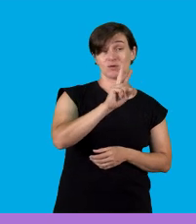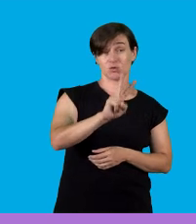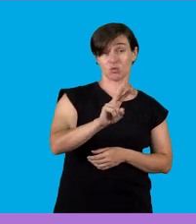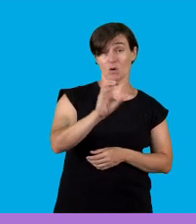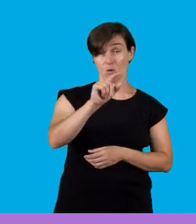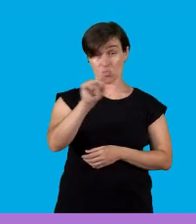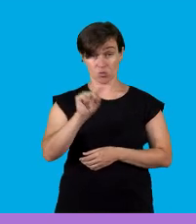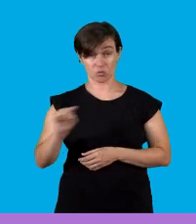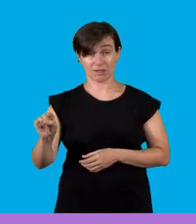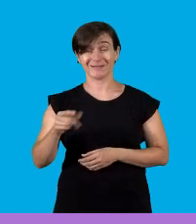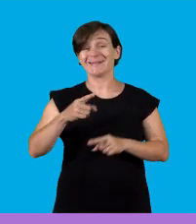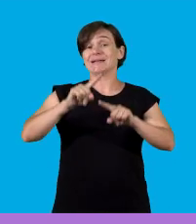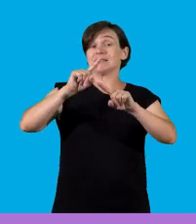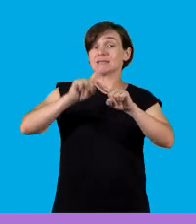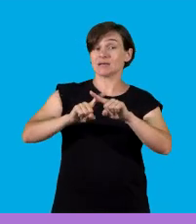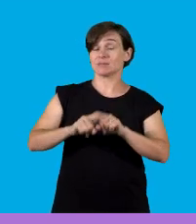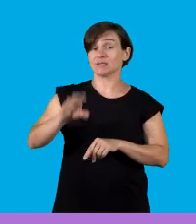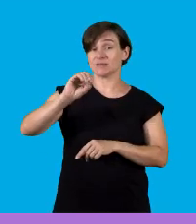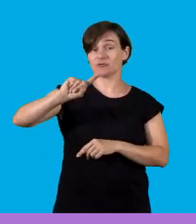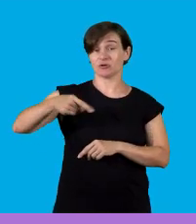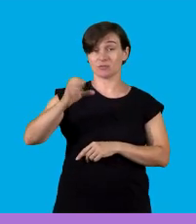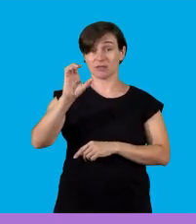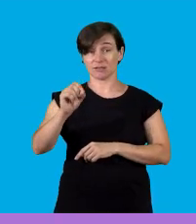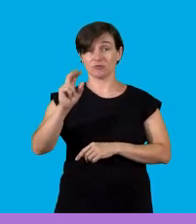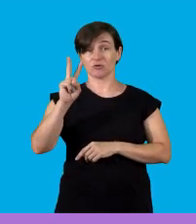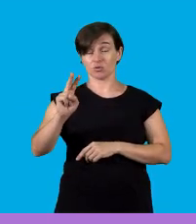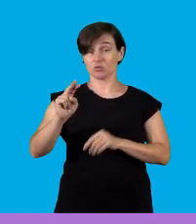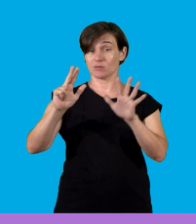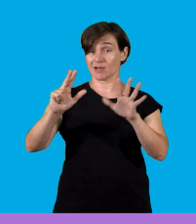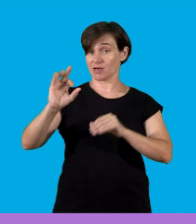ounces, right? And I'll have to multiply that by